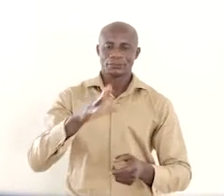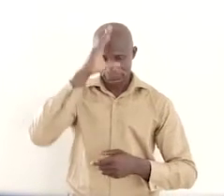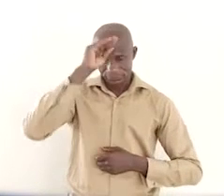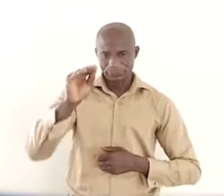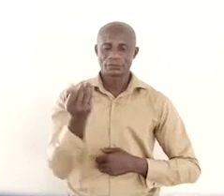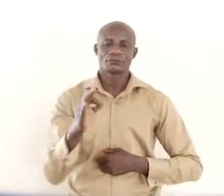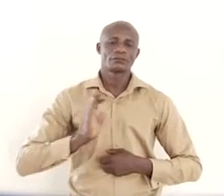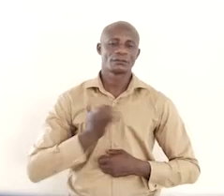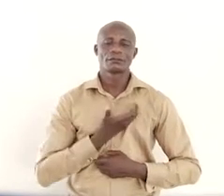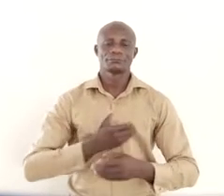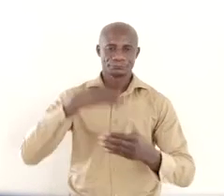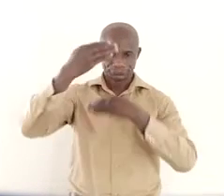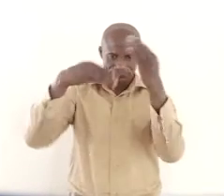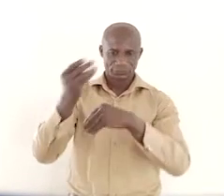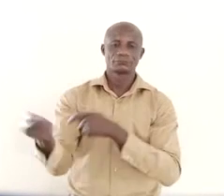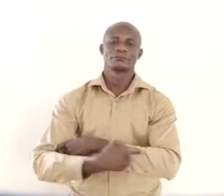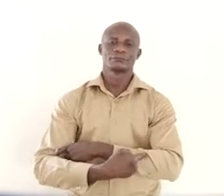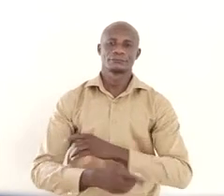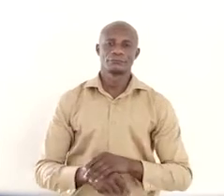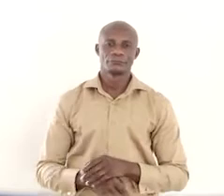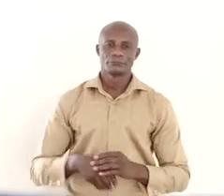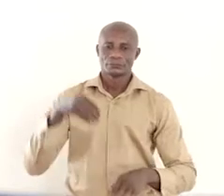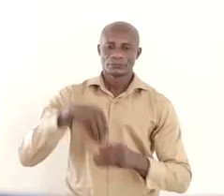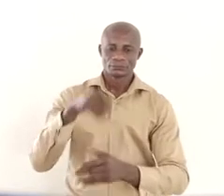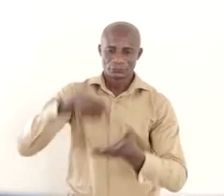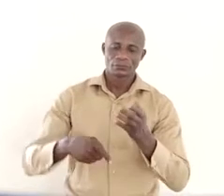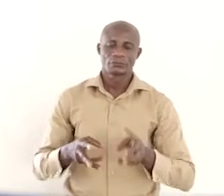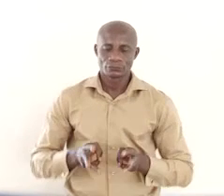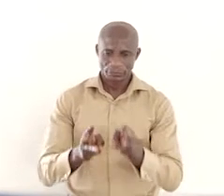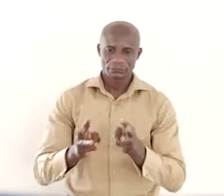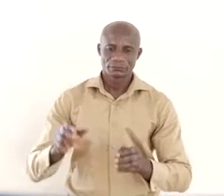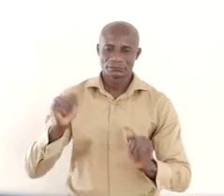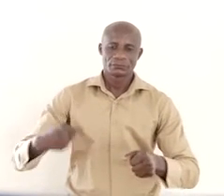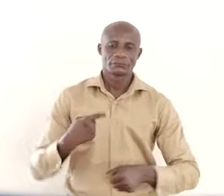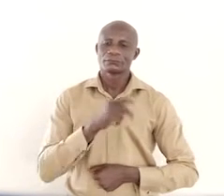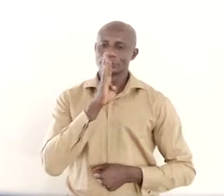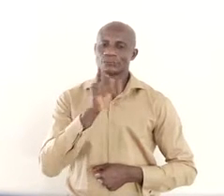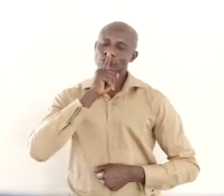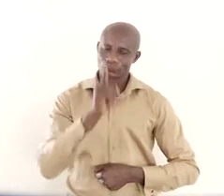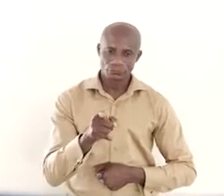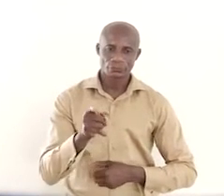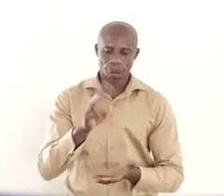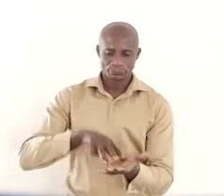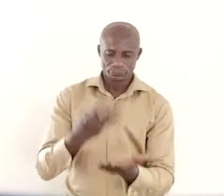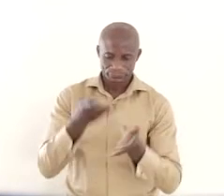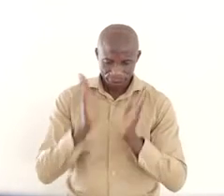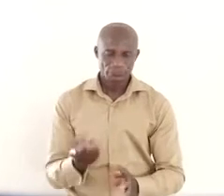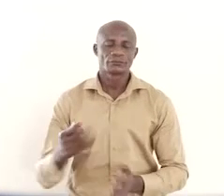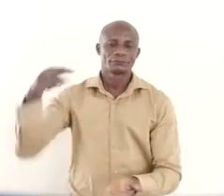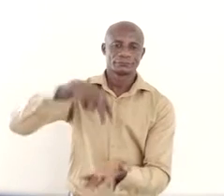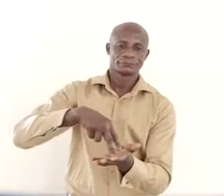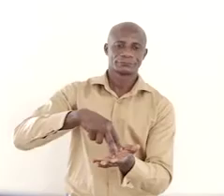and women of our generation today? In what ways can we be true witnesses of